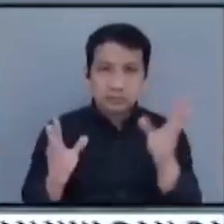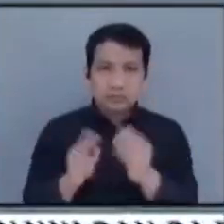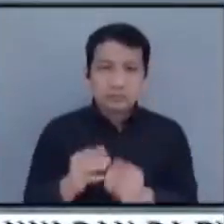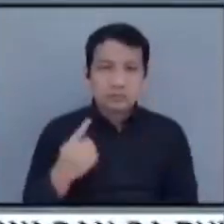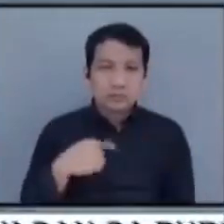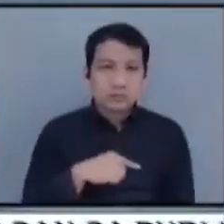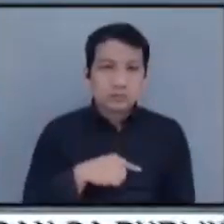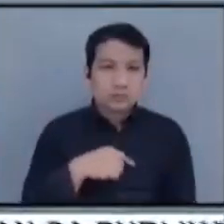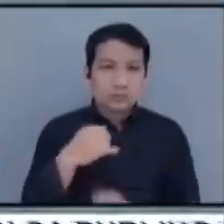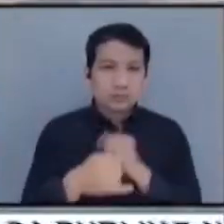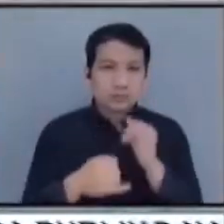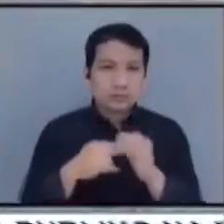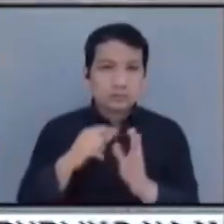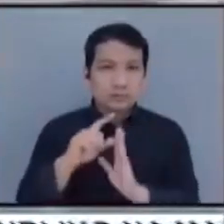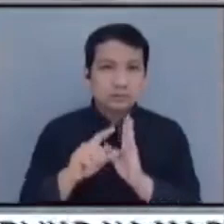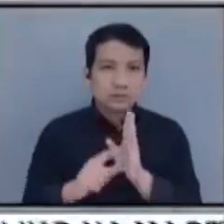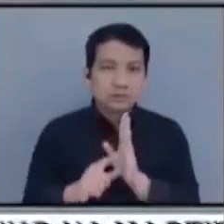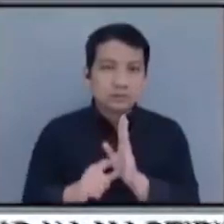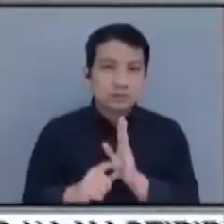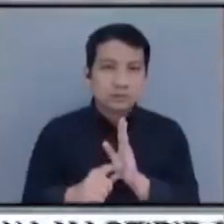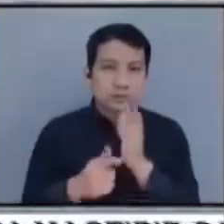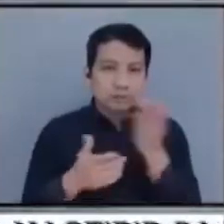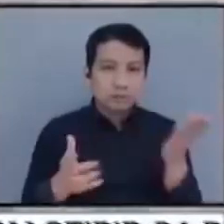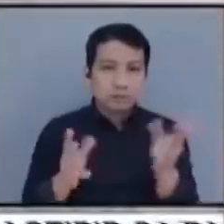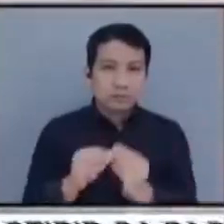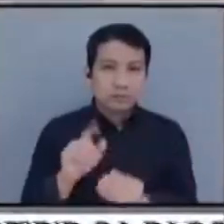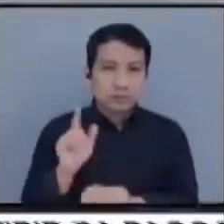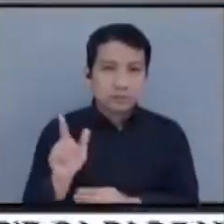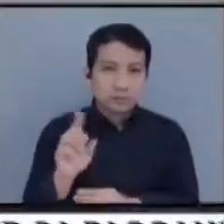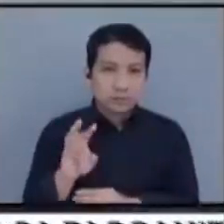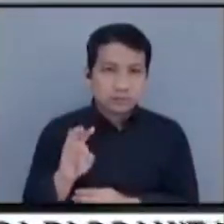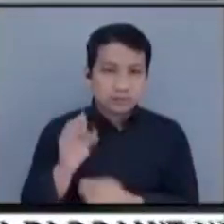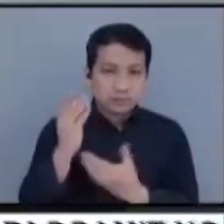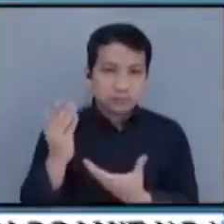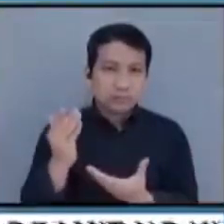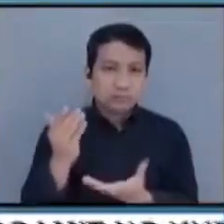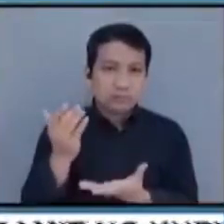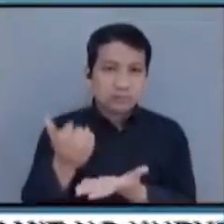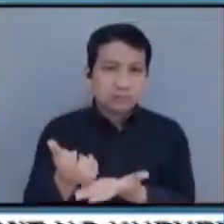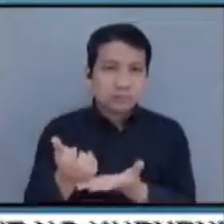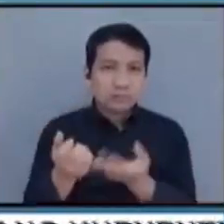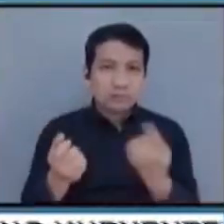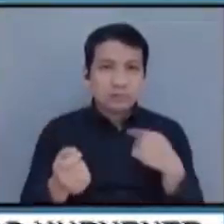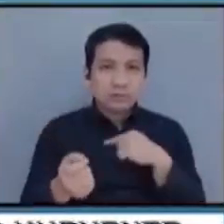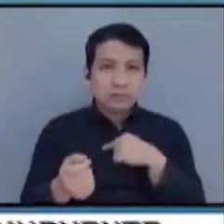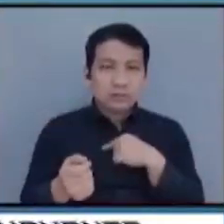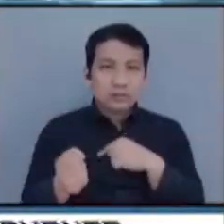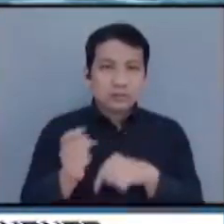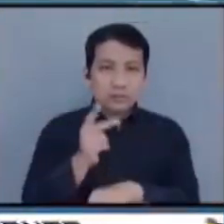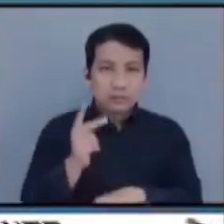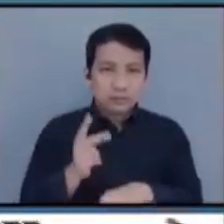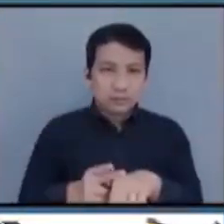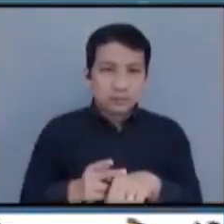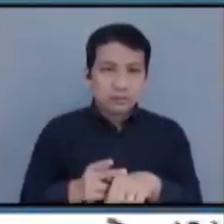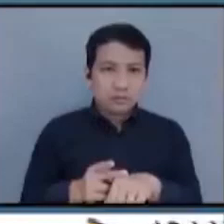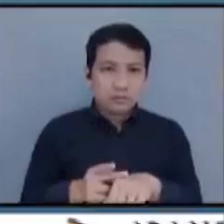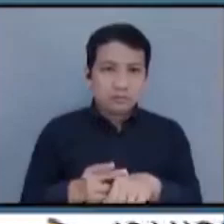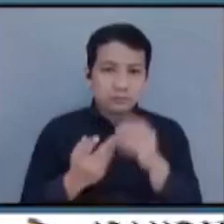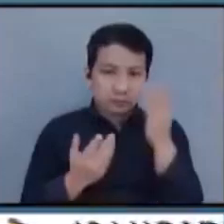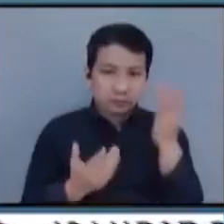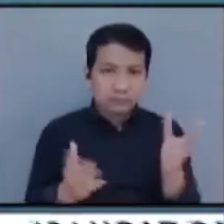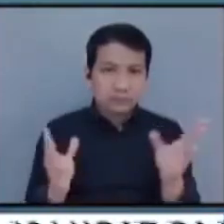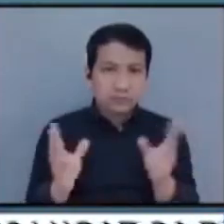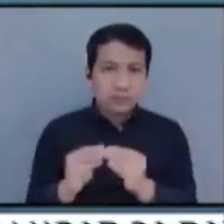law. Kinilala rin nila ang 2016 arbitral award na nagtatalaga sa karapatan ng Pilipinas kaugnay sa teritoryo na nasa loob